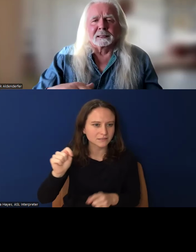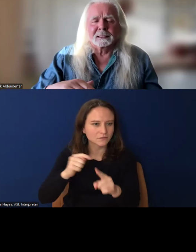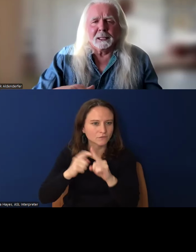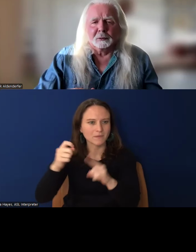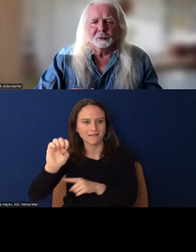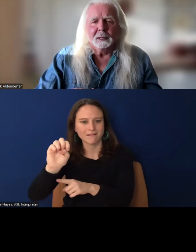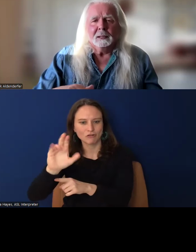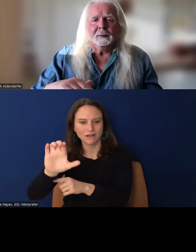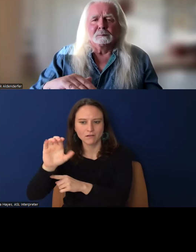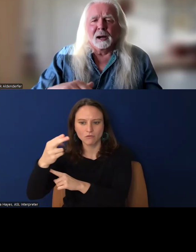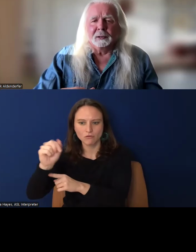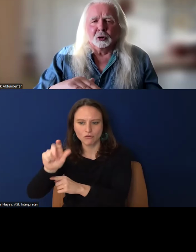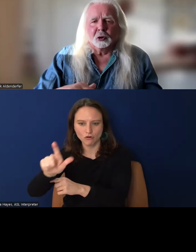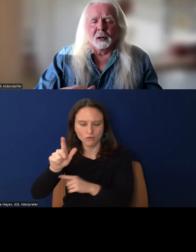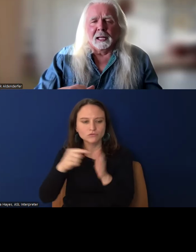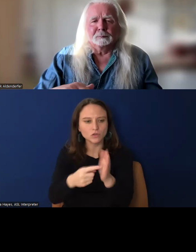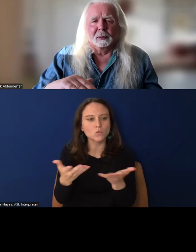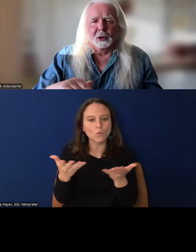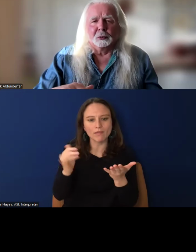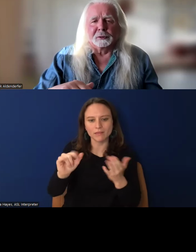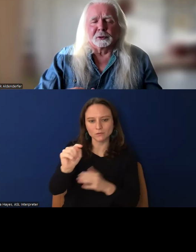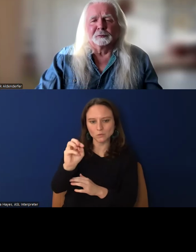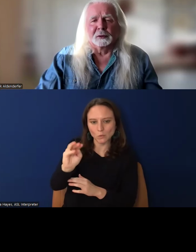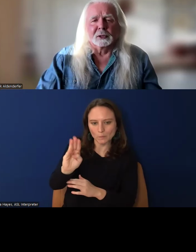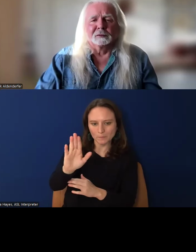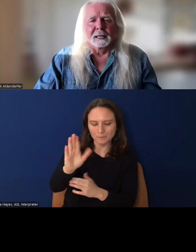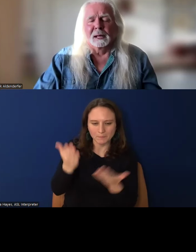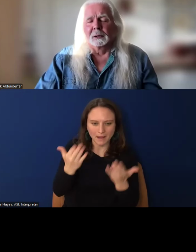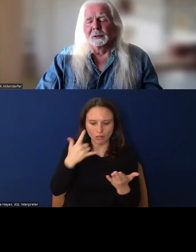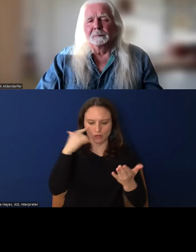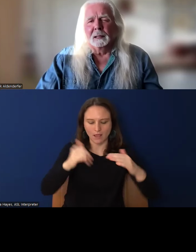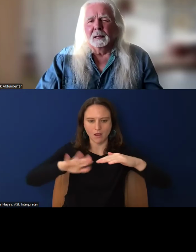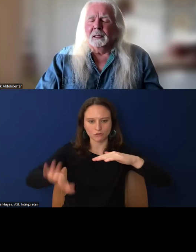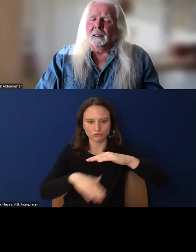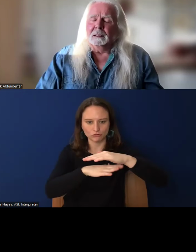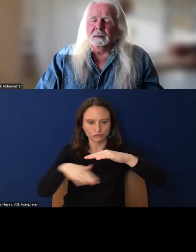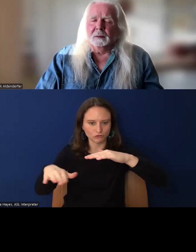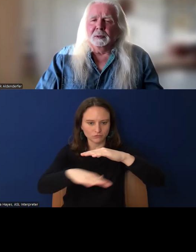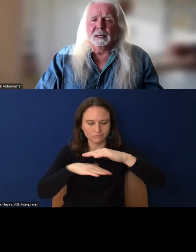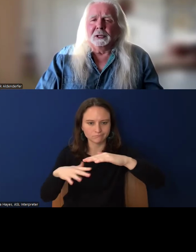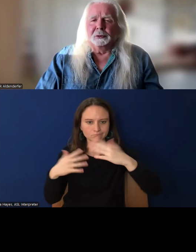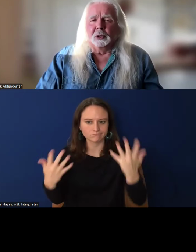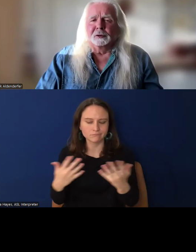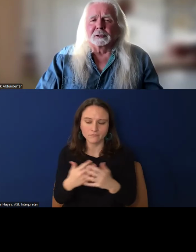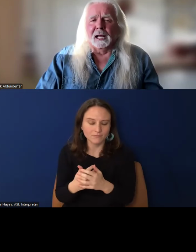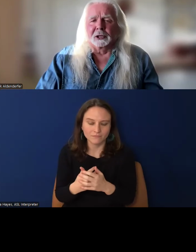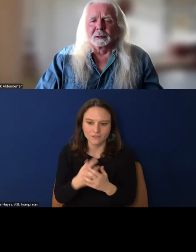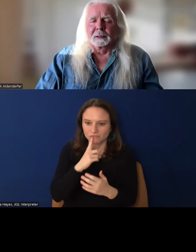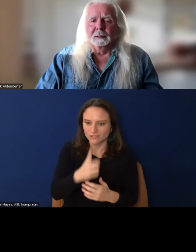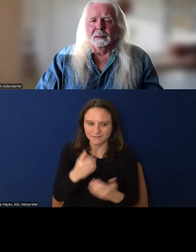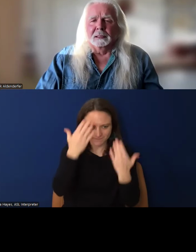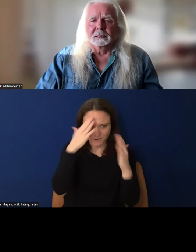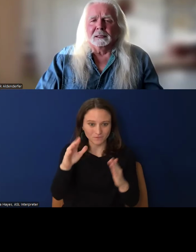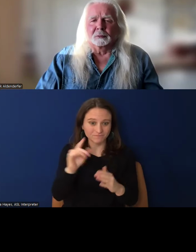context itself might look like below the surface of that mound. And we really don't know if this is